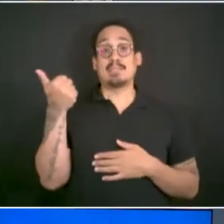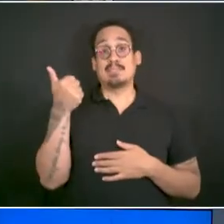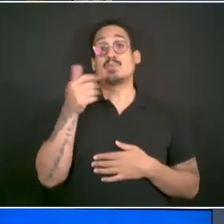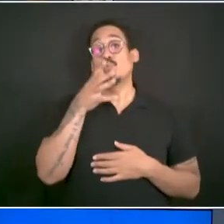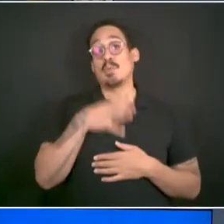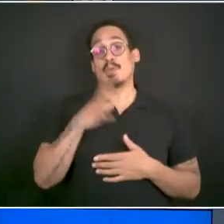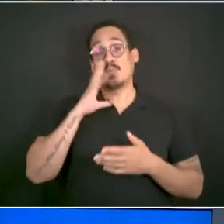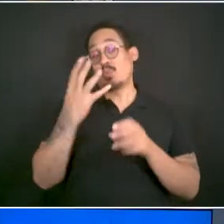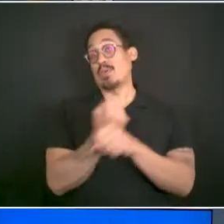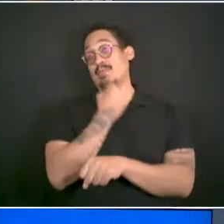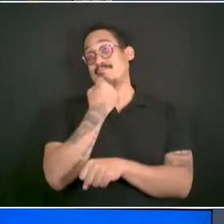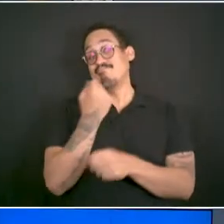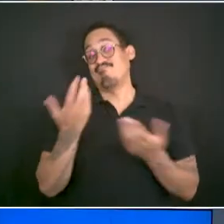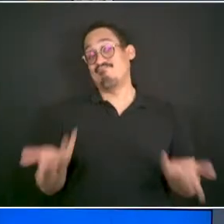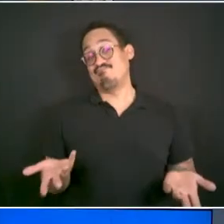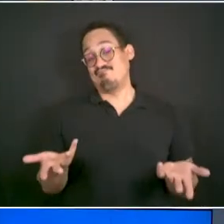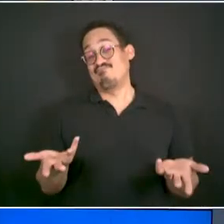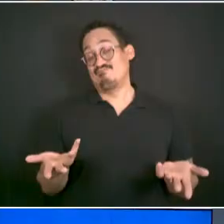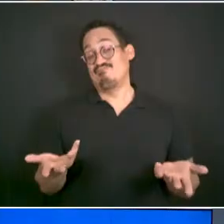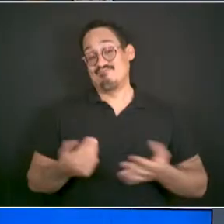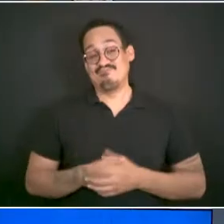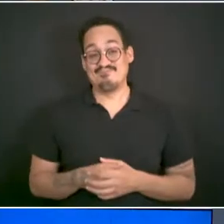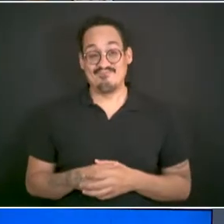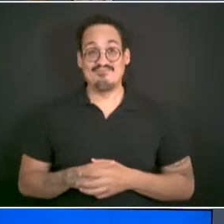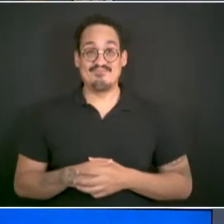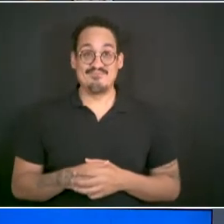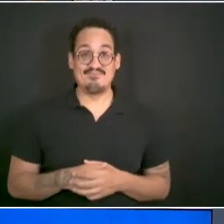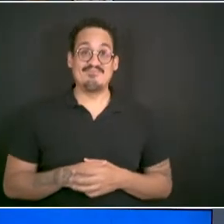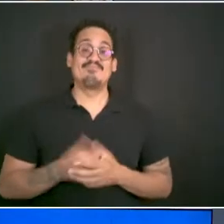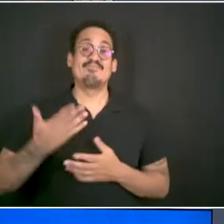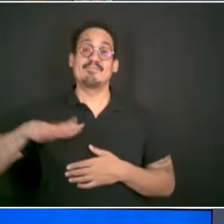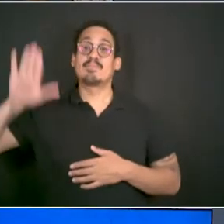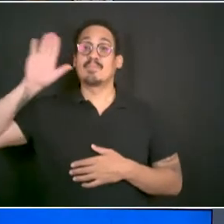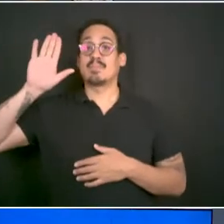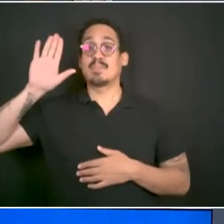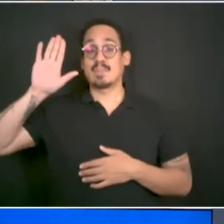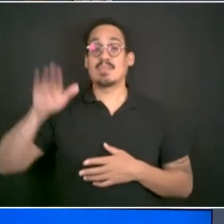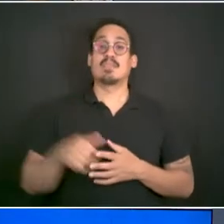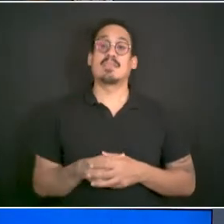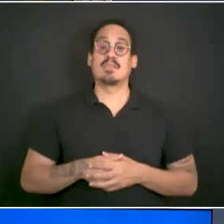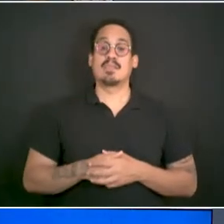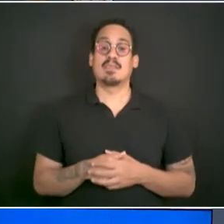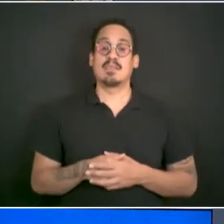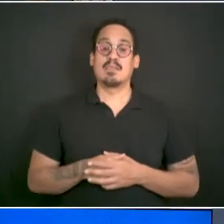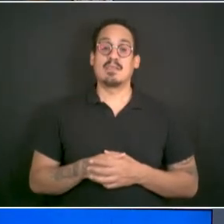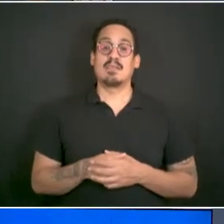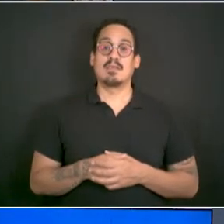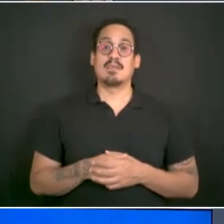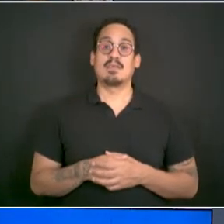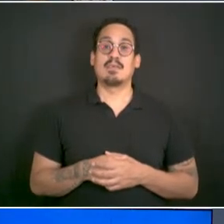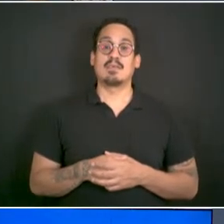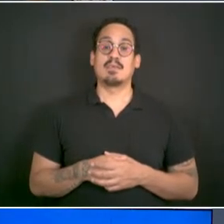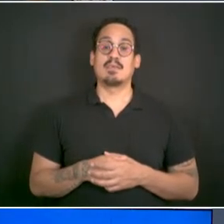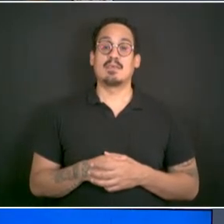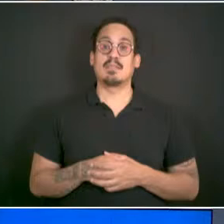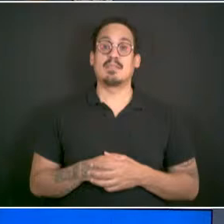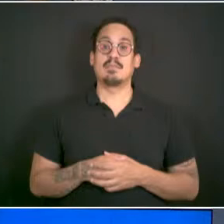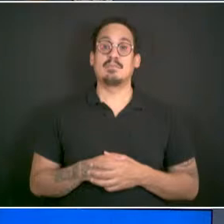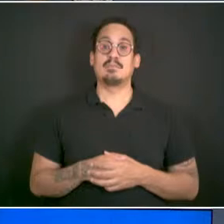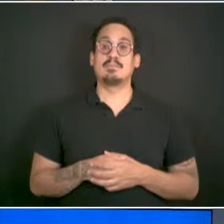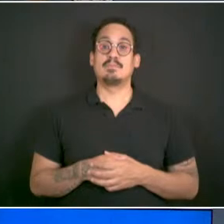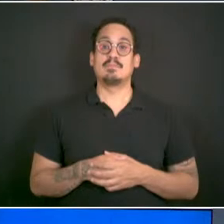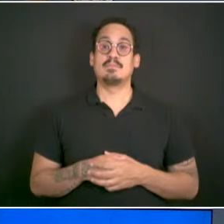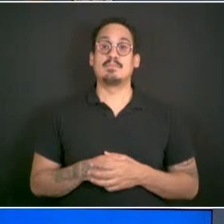Good afternoon, Mayor. NJ, what's happening? How would you characterize and describe